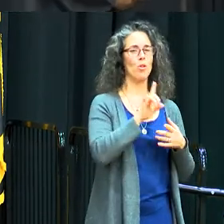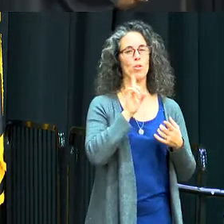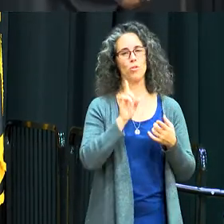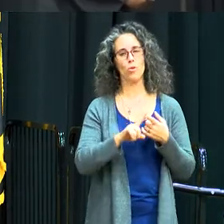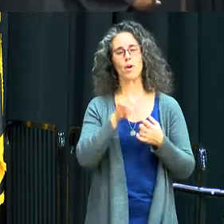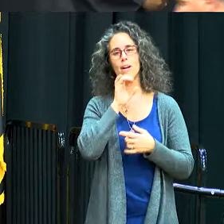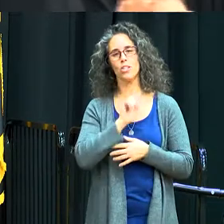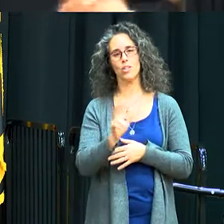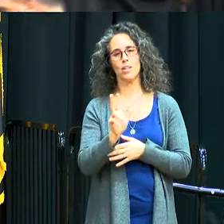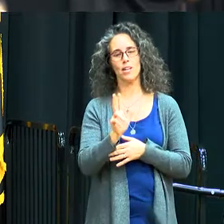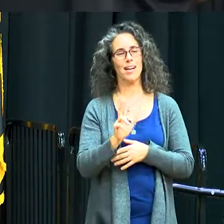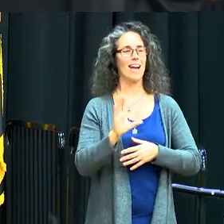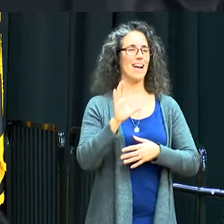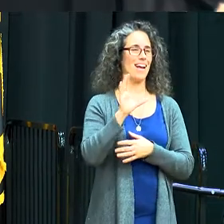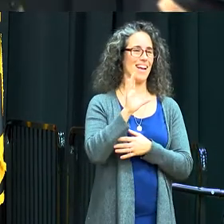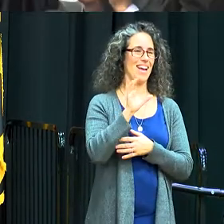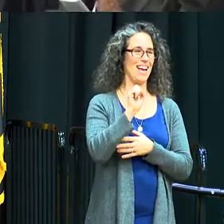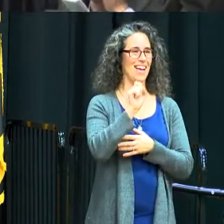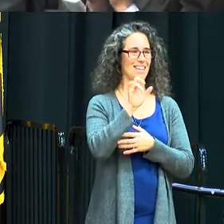Addison Cox, Honors.